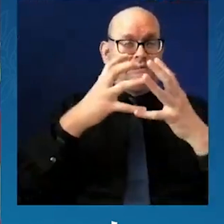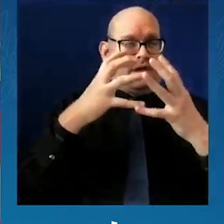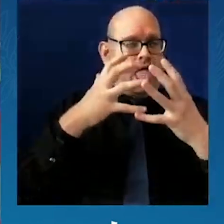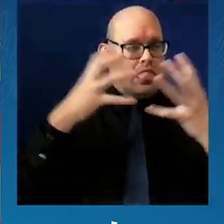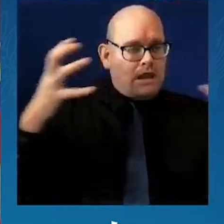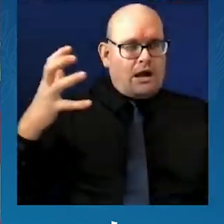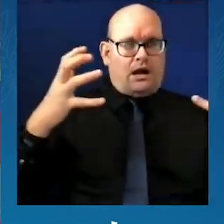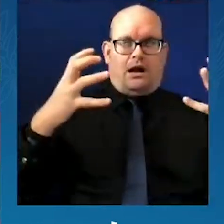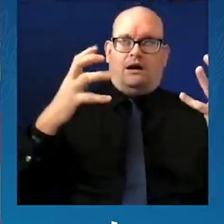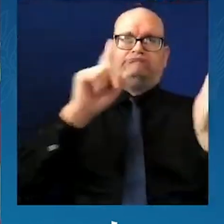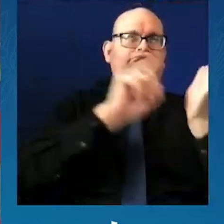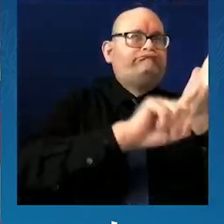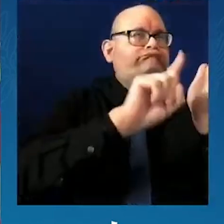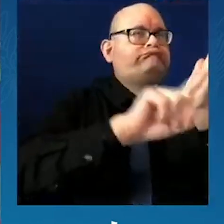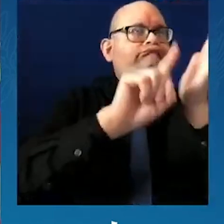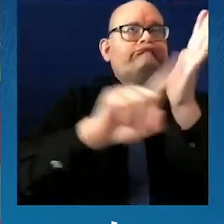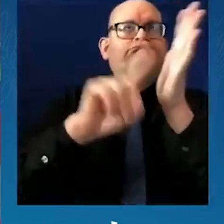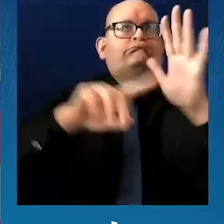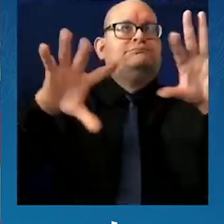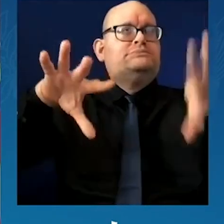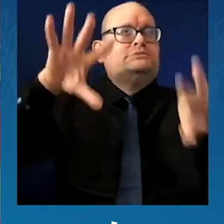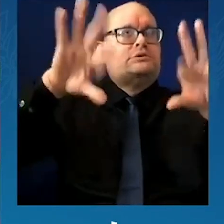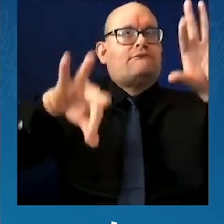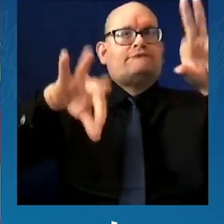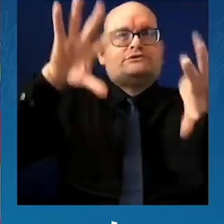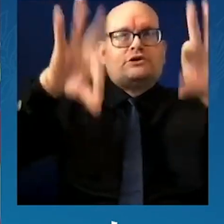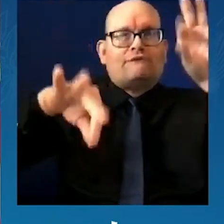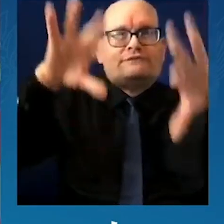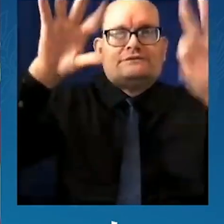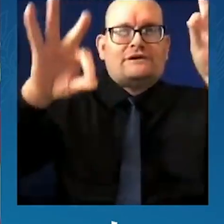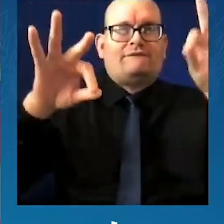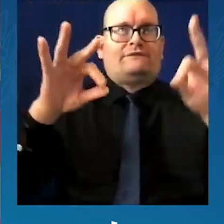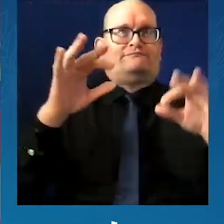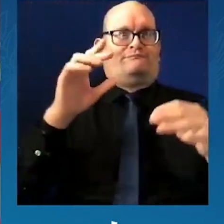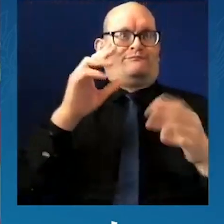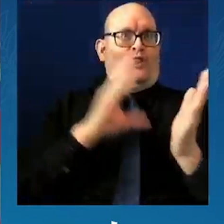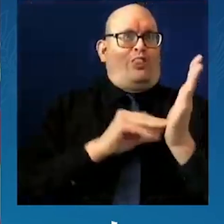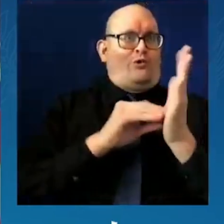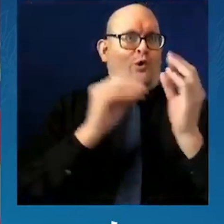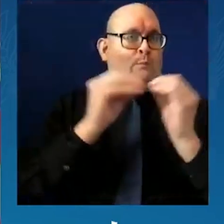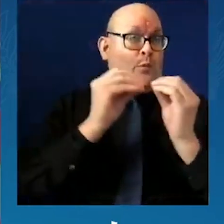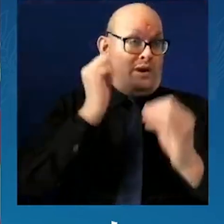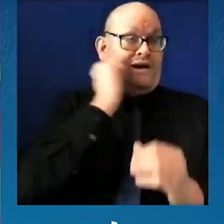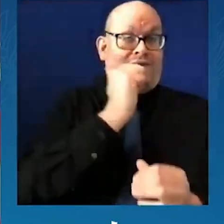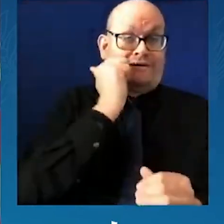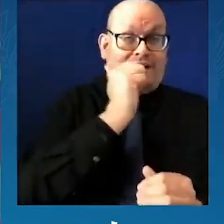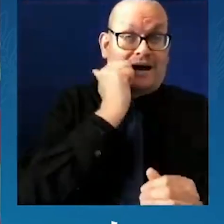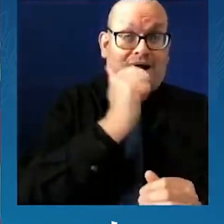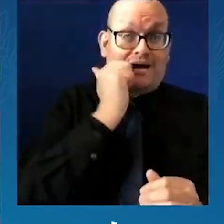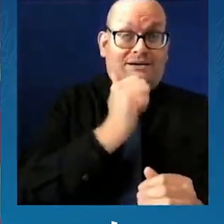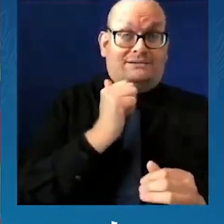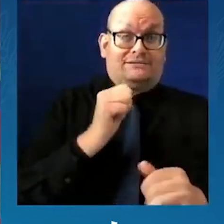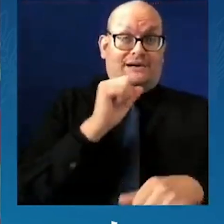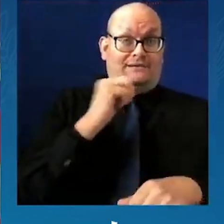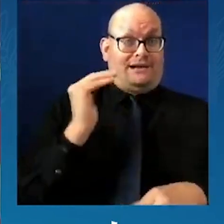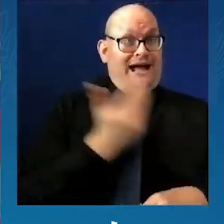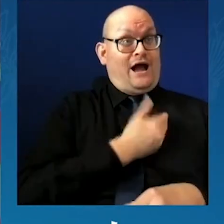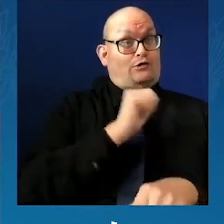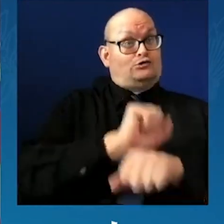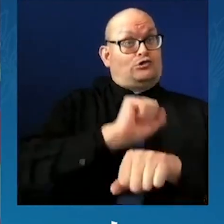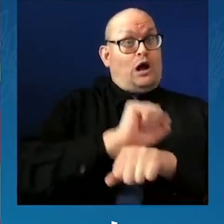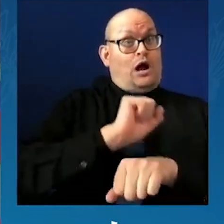unrealized opportunity. So our task then, and our responsibility, dare I